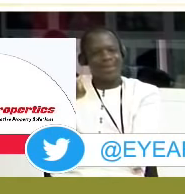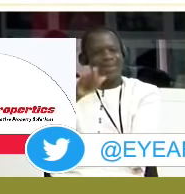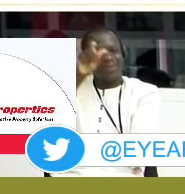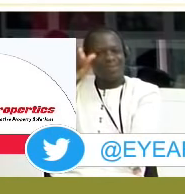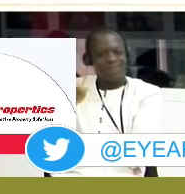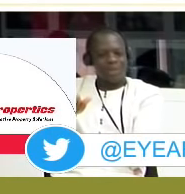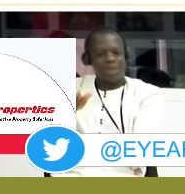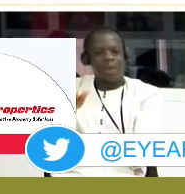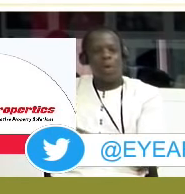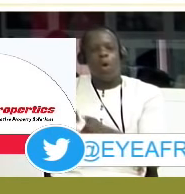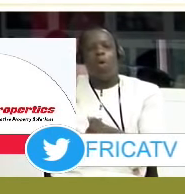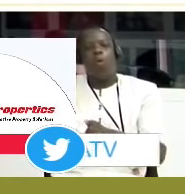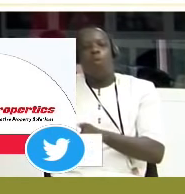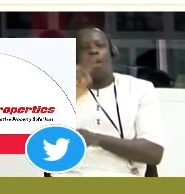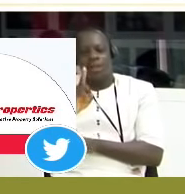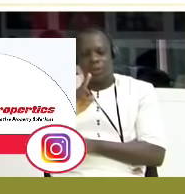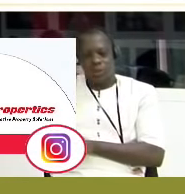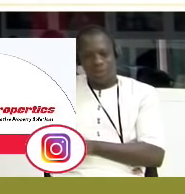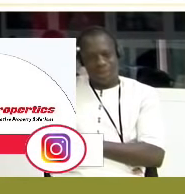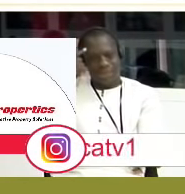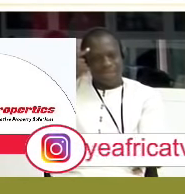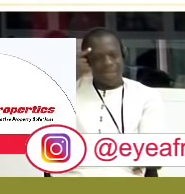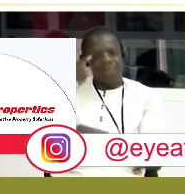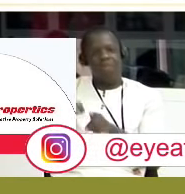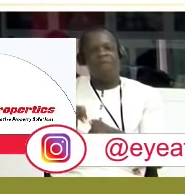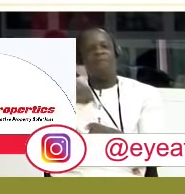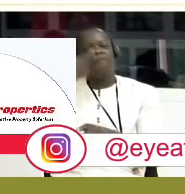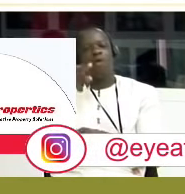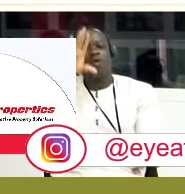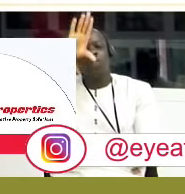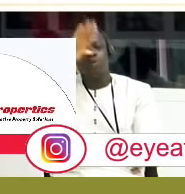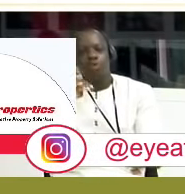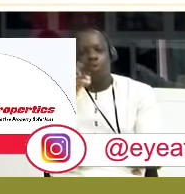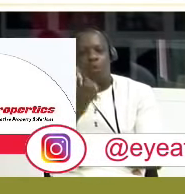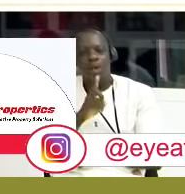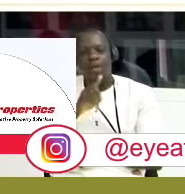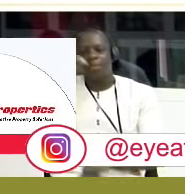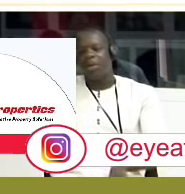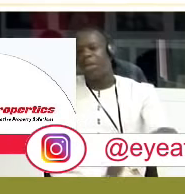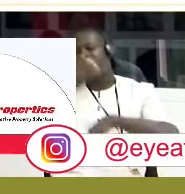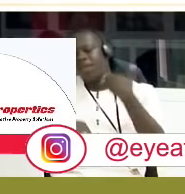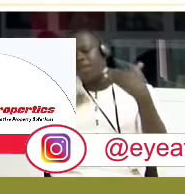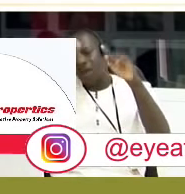you found him wanting for, but that never happened.